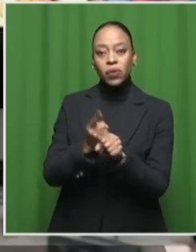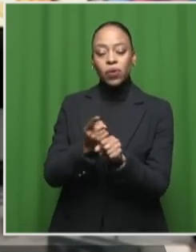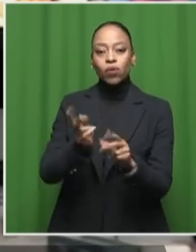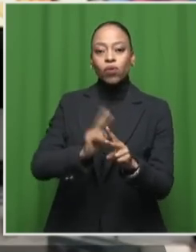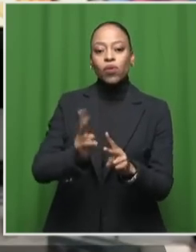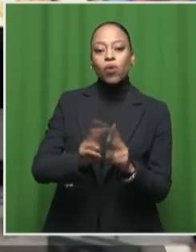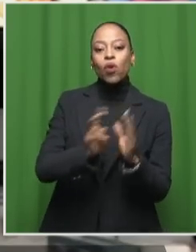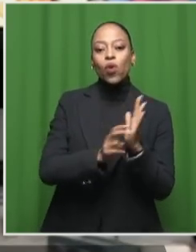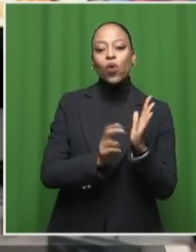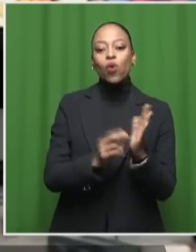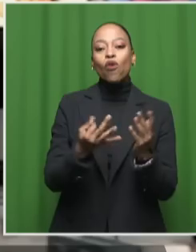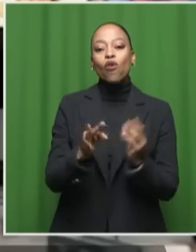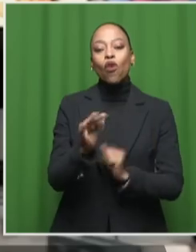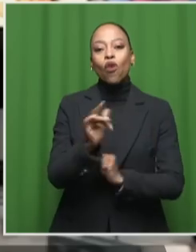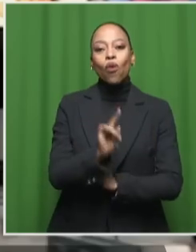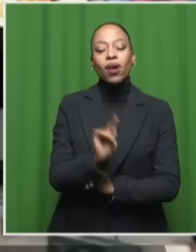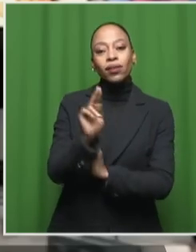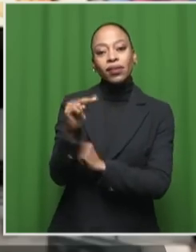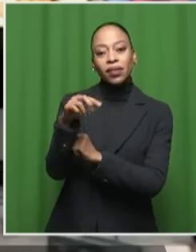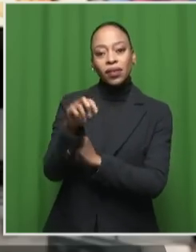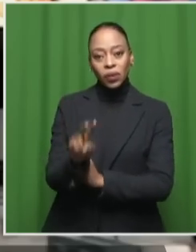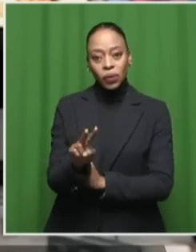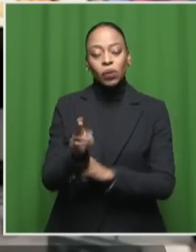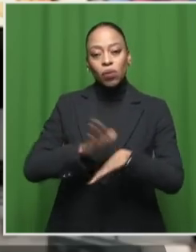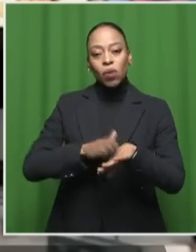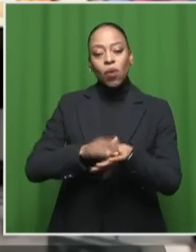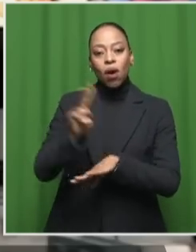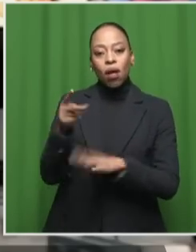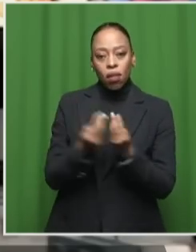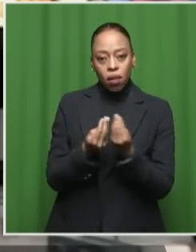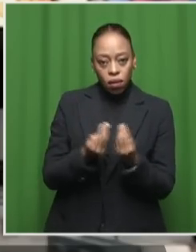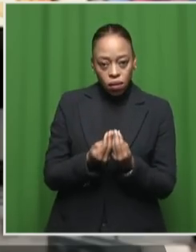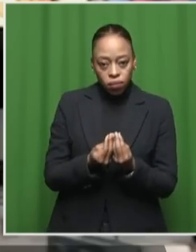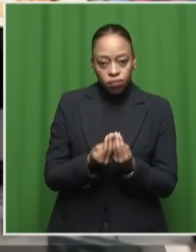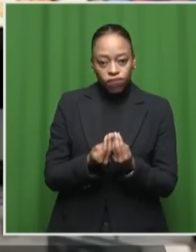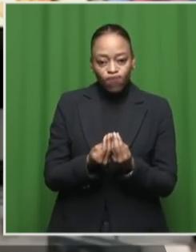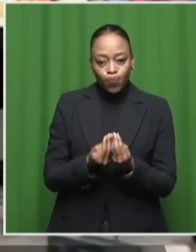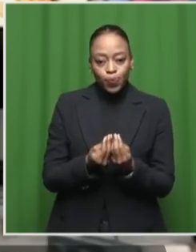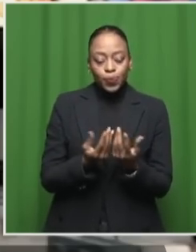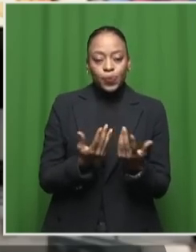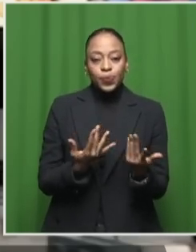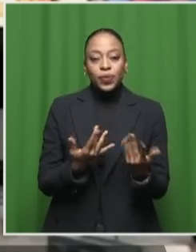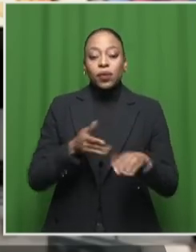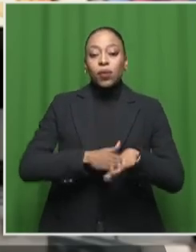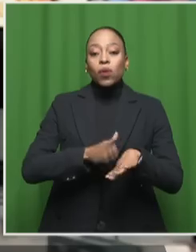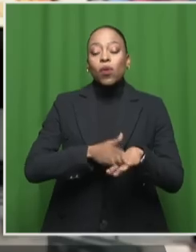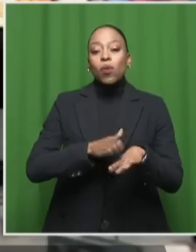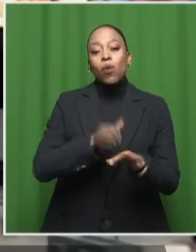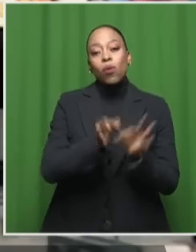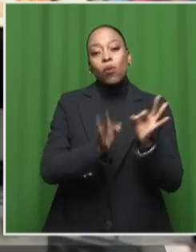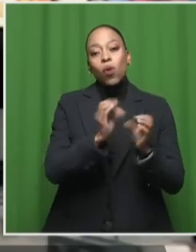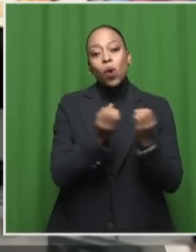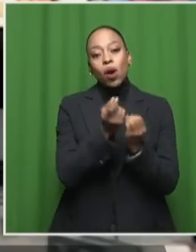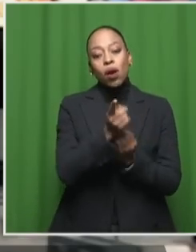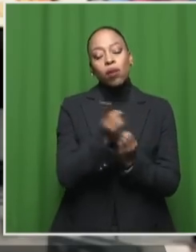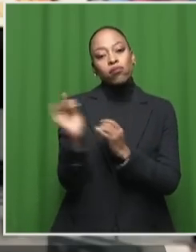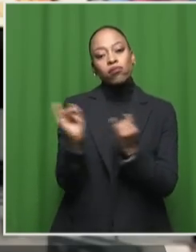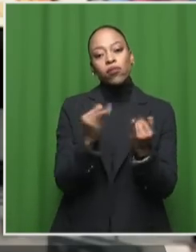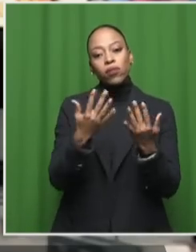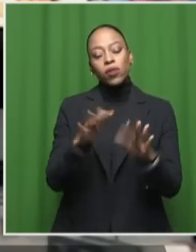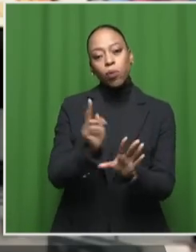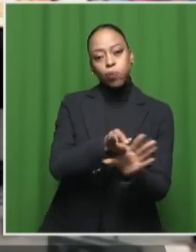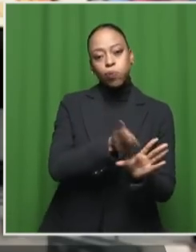the GNU, amongst other things. The largest parties were invited to participate.